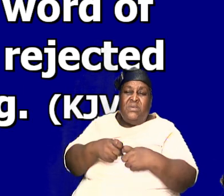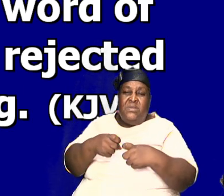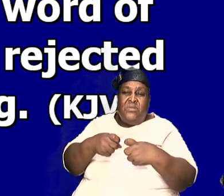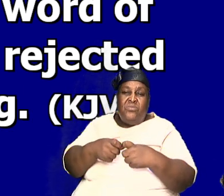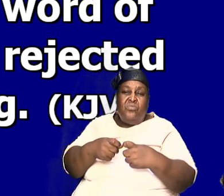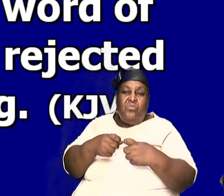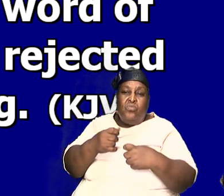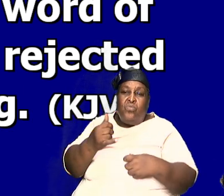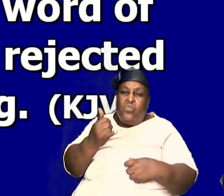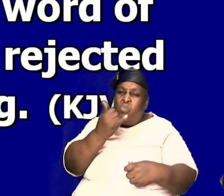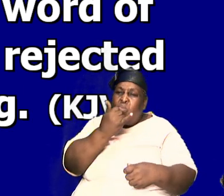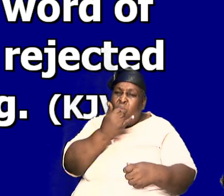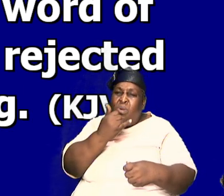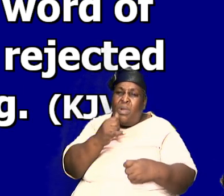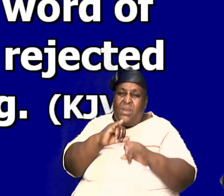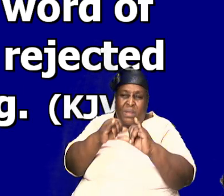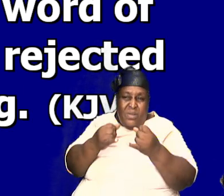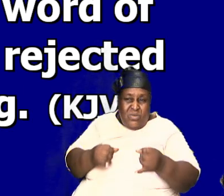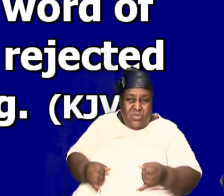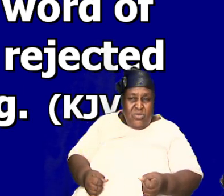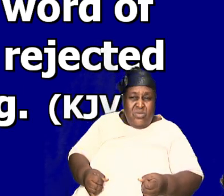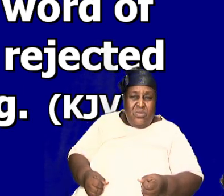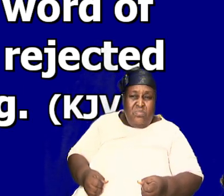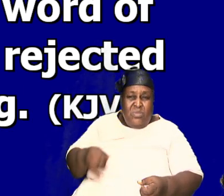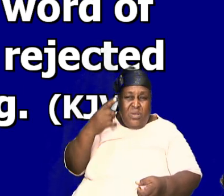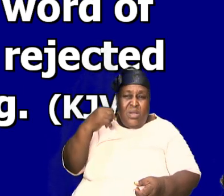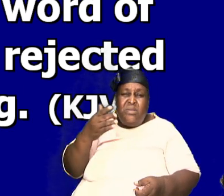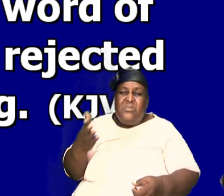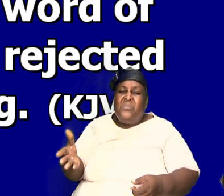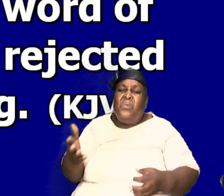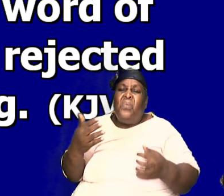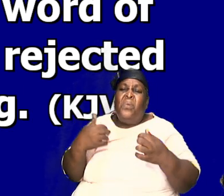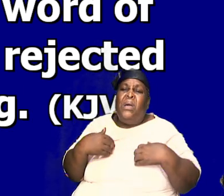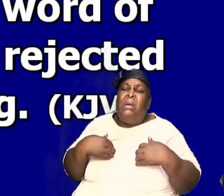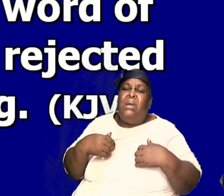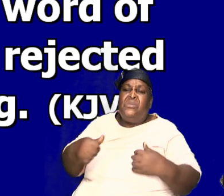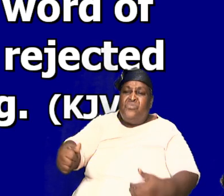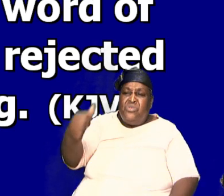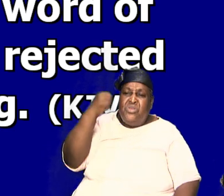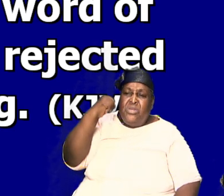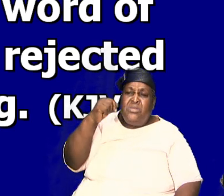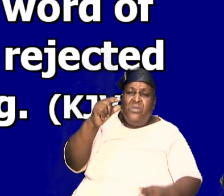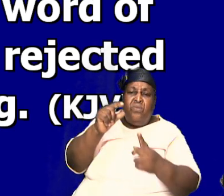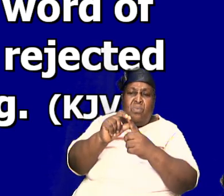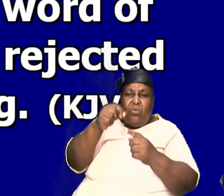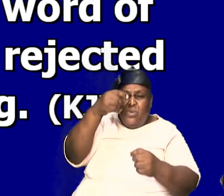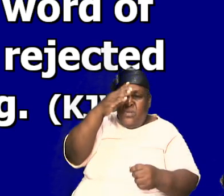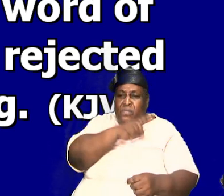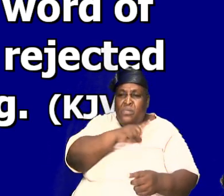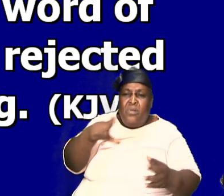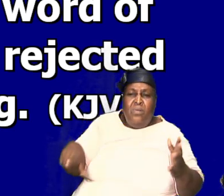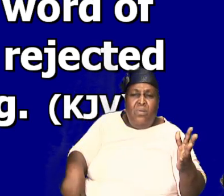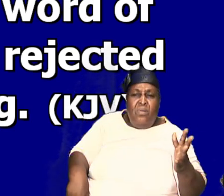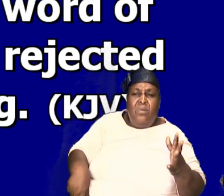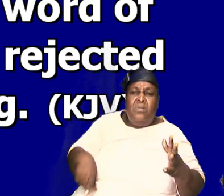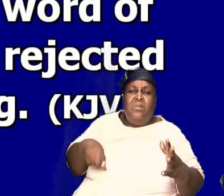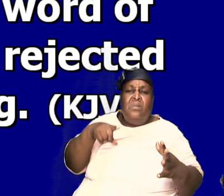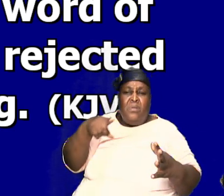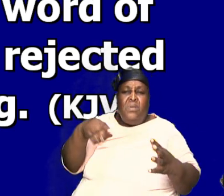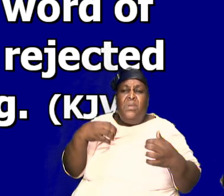the word of the Lord, our King, he has also rejected thee from being sin.